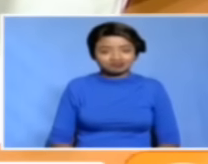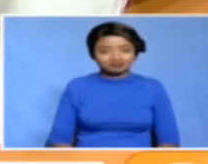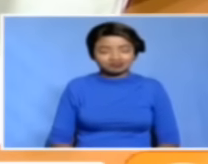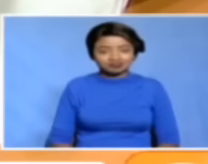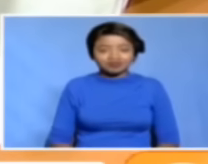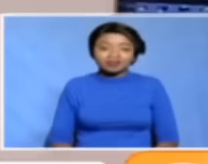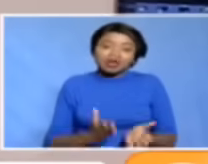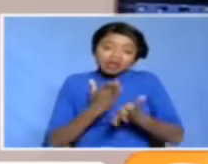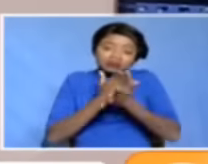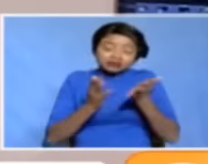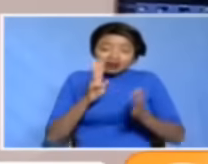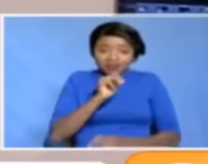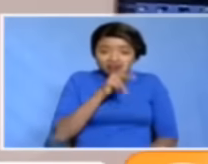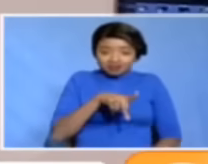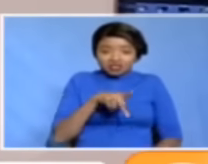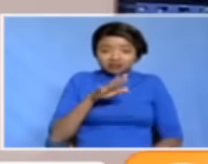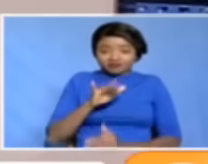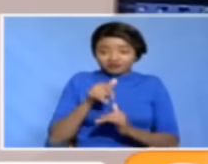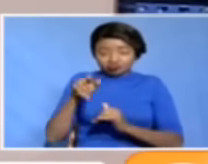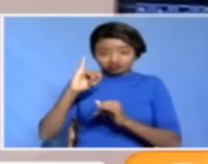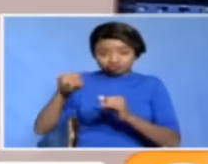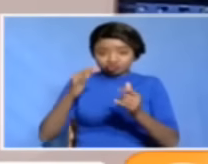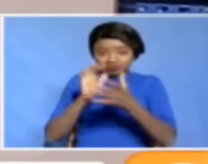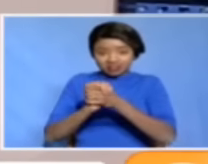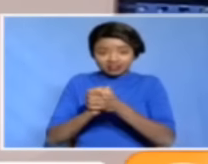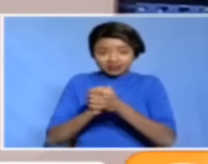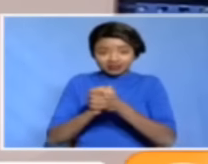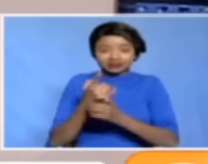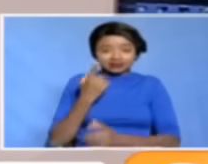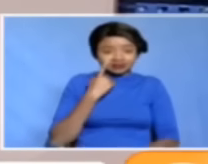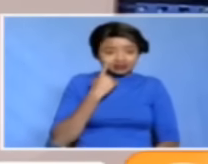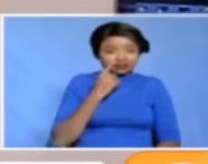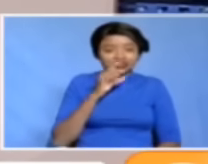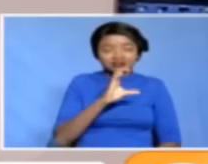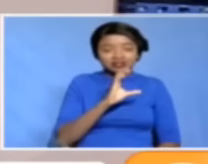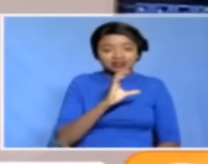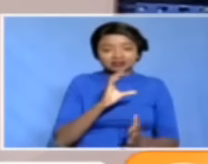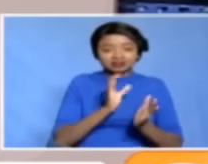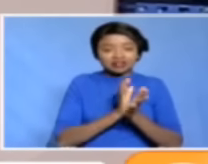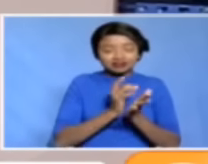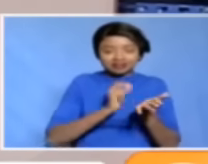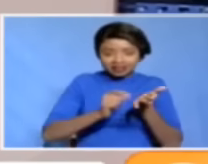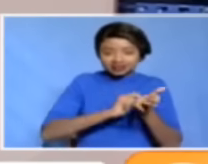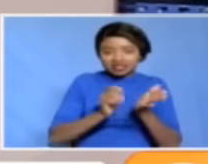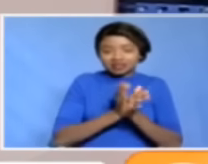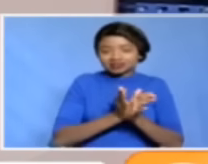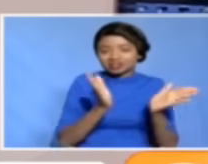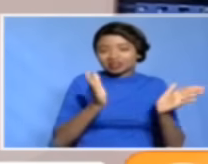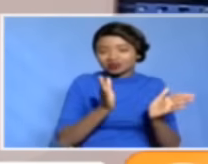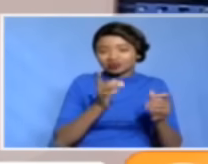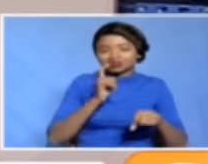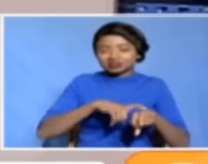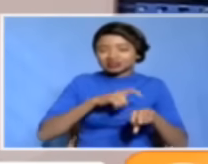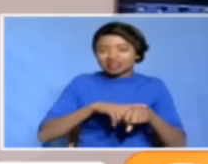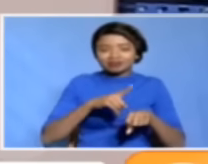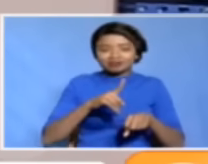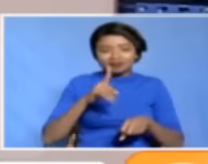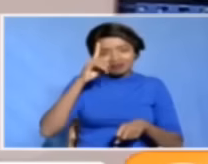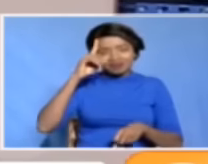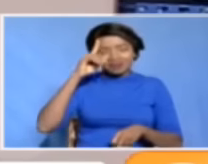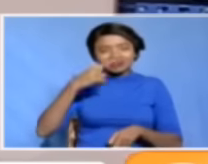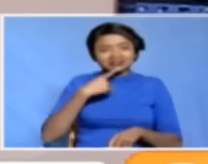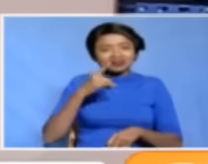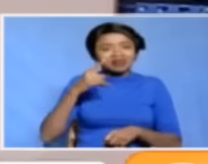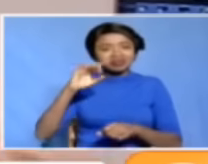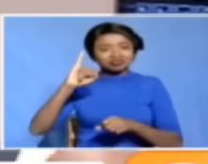Some Jubilee MPs have criticized the Secretary General for allegedly making a unilateral decision on the Mbakasi by-election that Jubilee is not going to